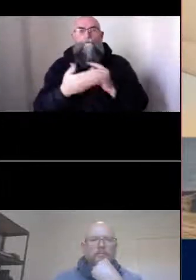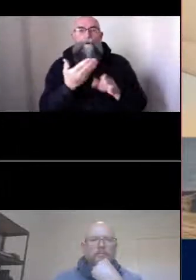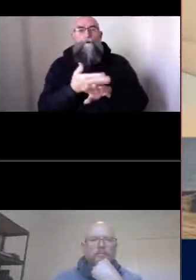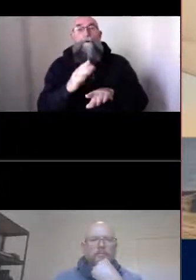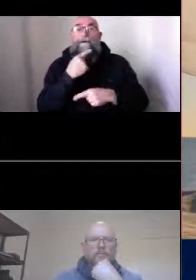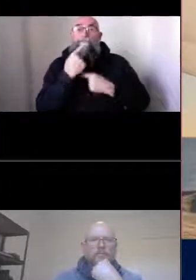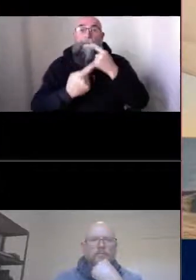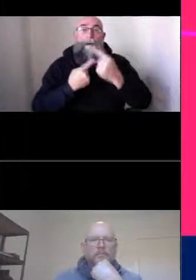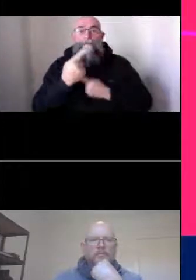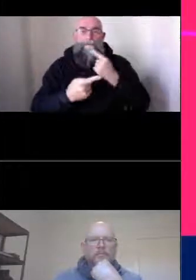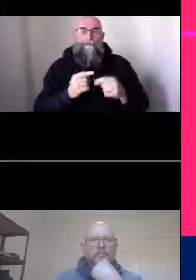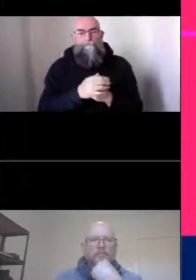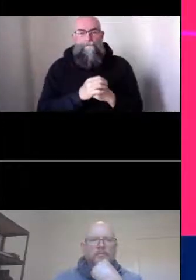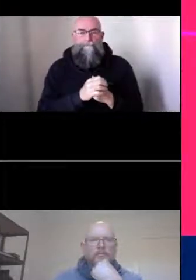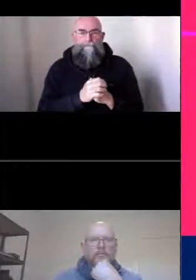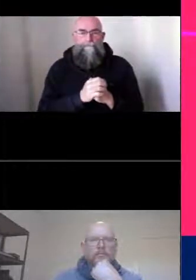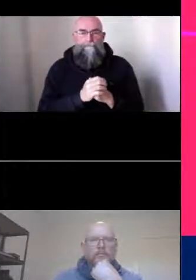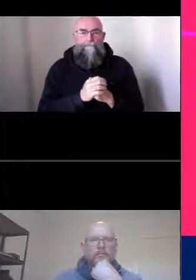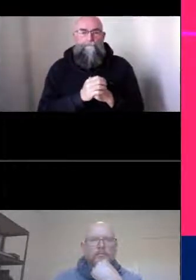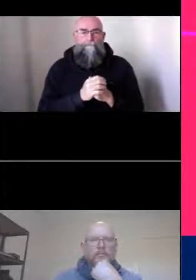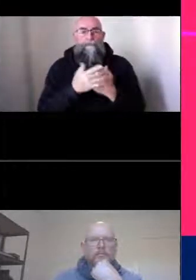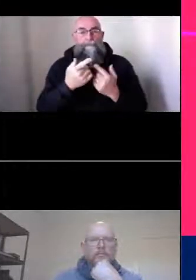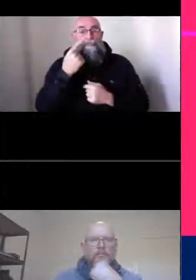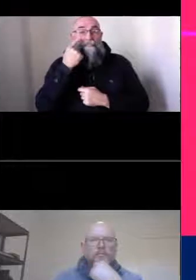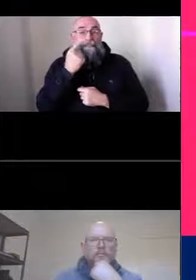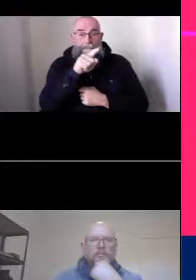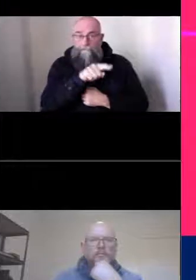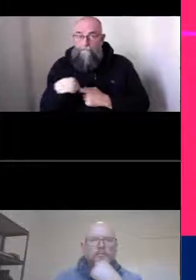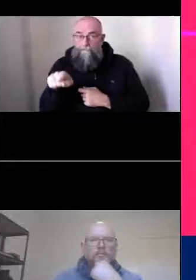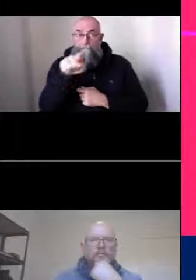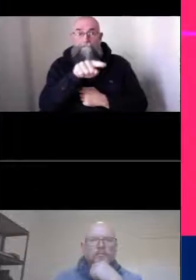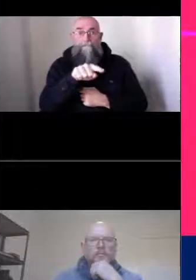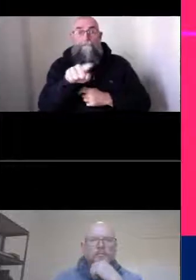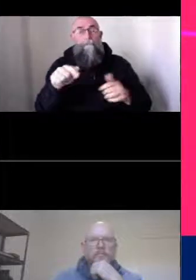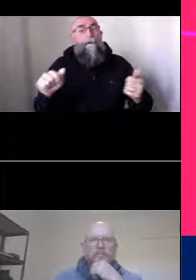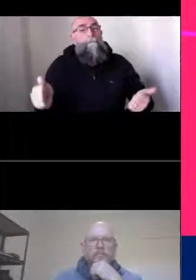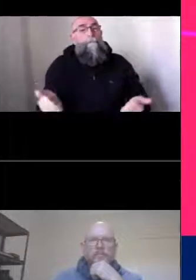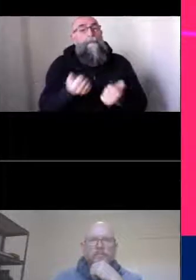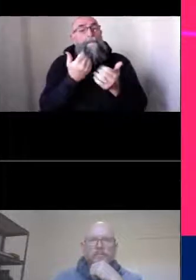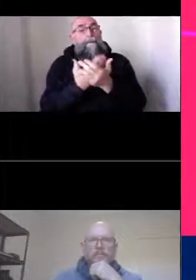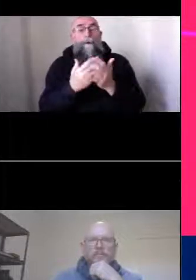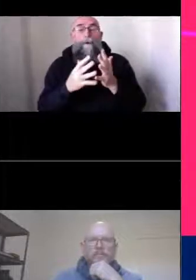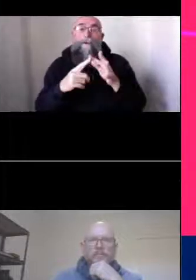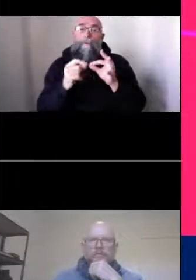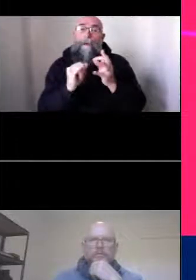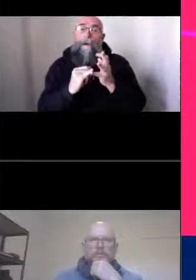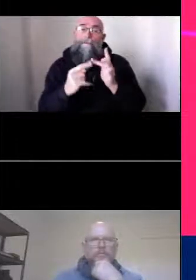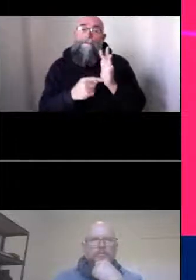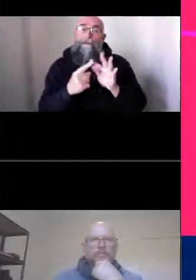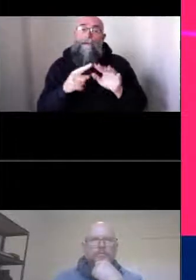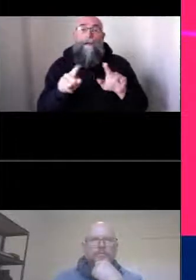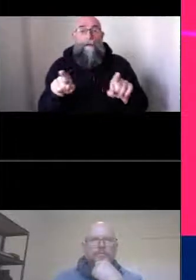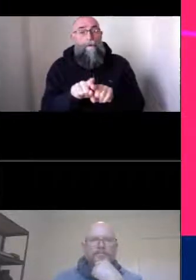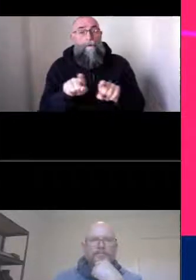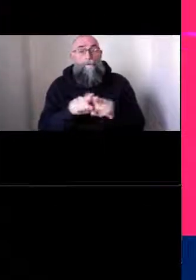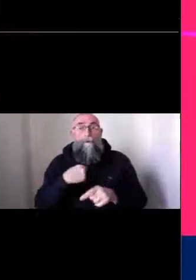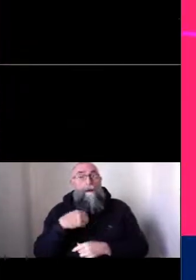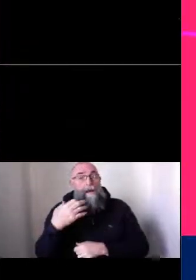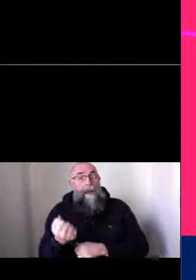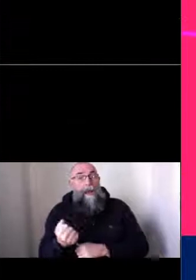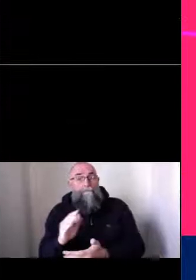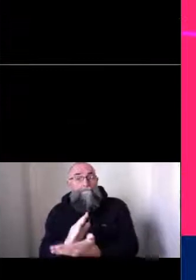please. So you can find all of this on our website, and we also have quite a few other fact sheets there, so we